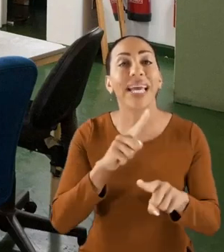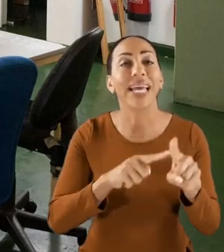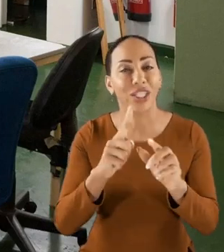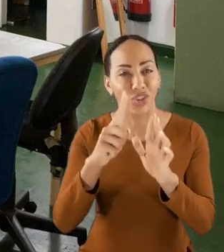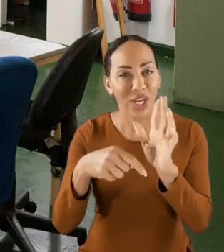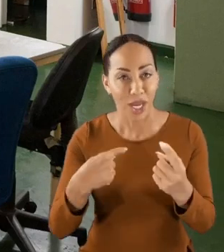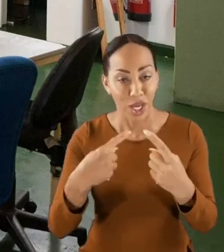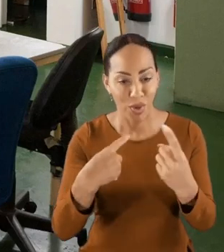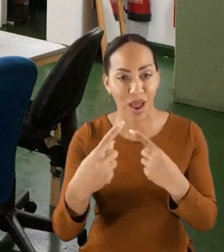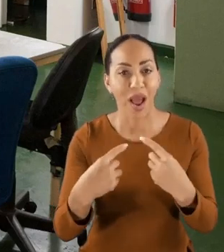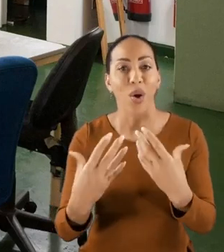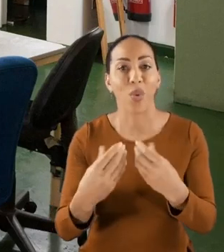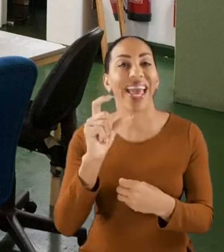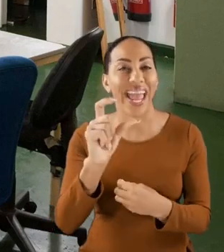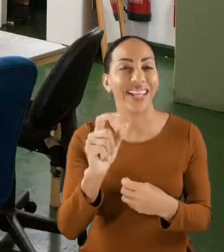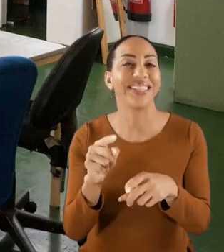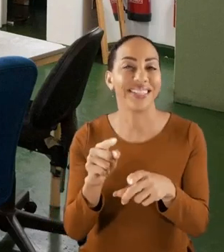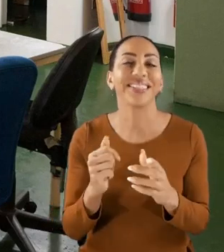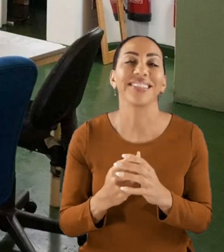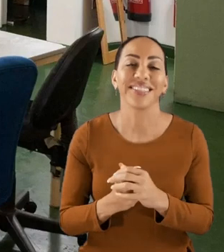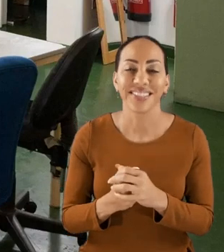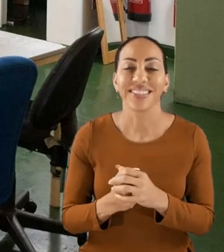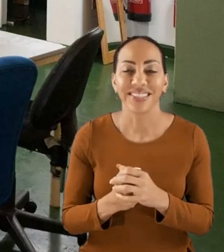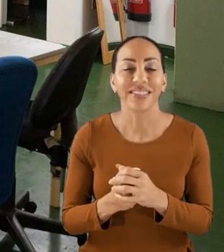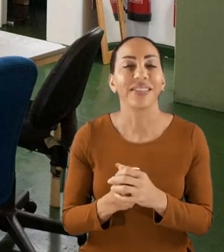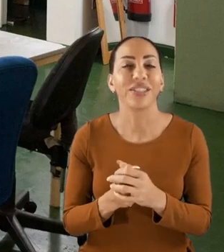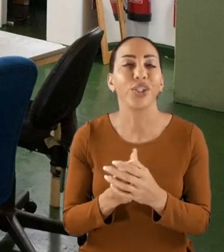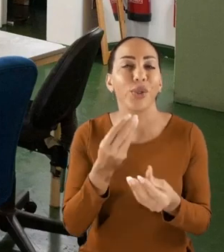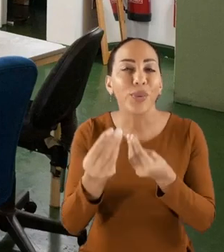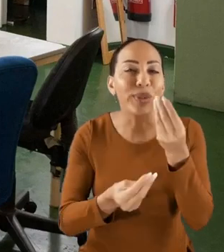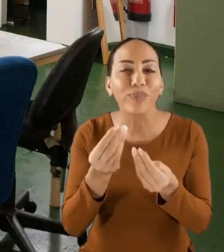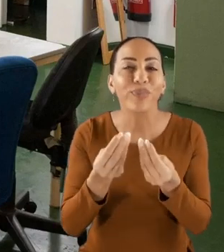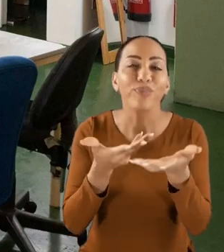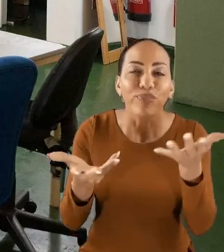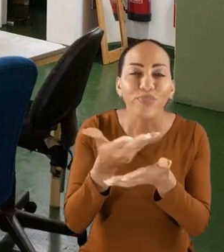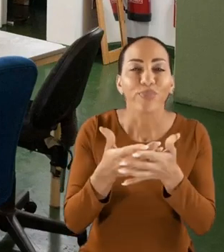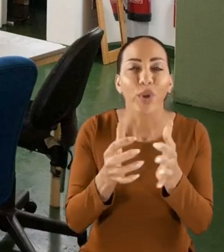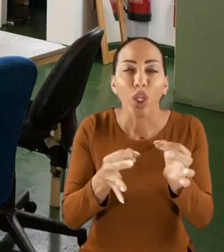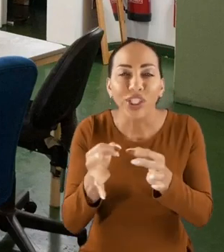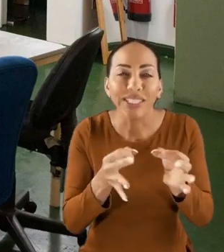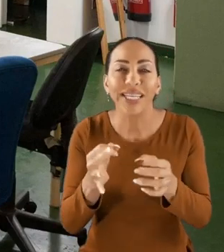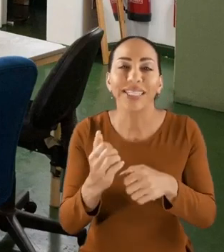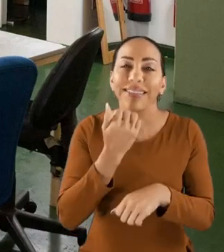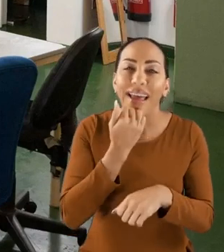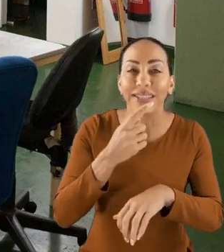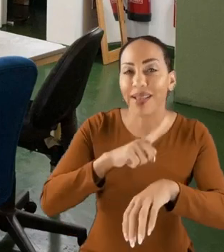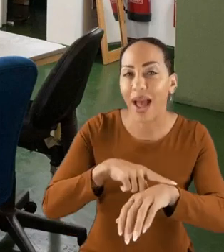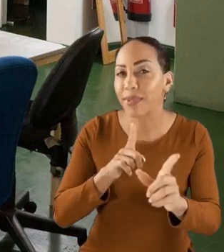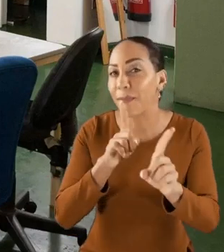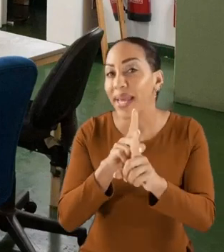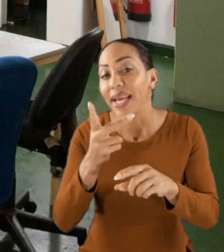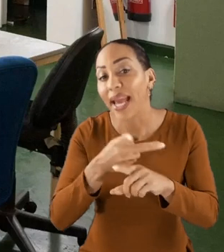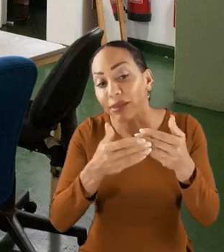meeting at some point, Jamie, you and I and Caitlin, and we can just have a, just to sort of go through some logistics and dates and times we might want to start